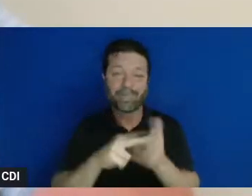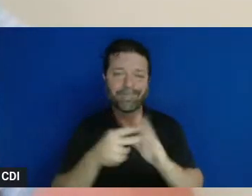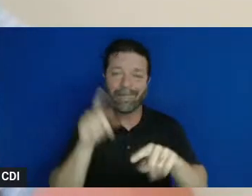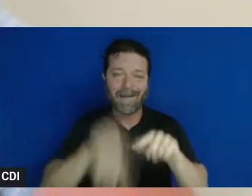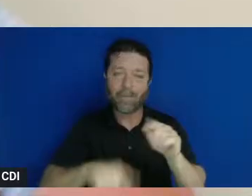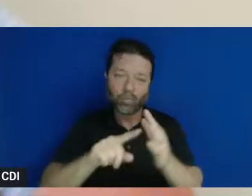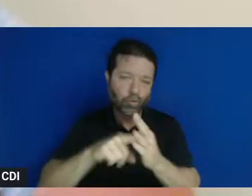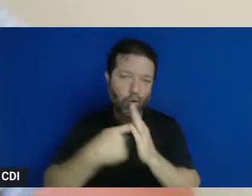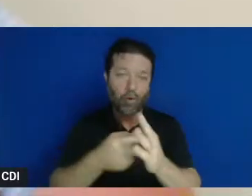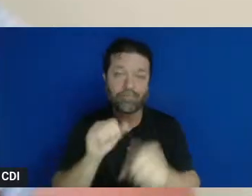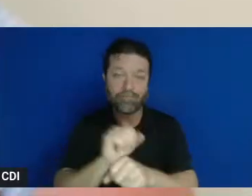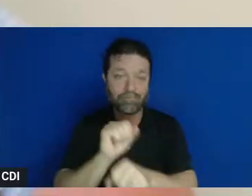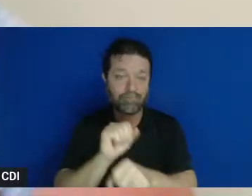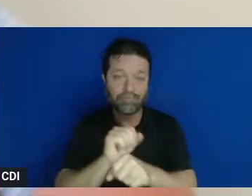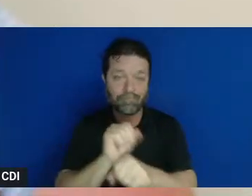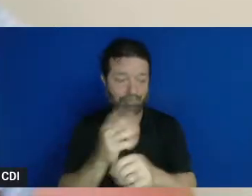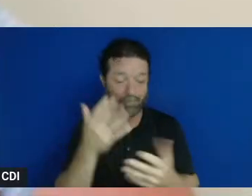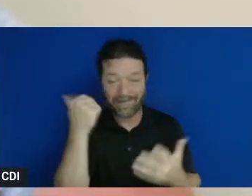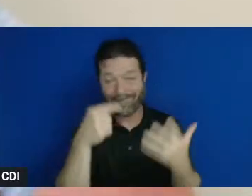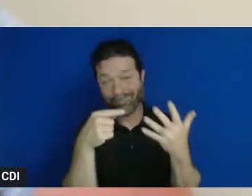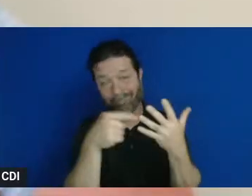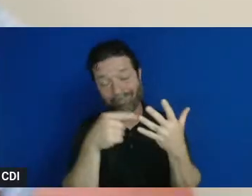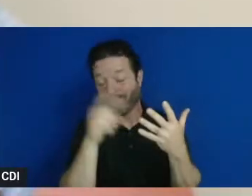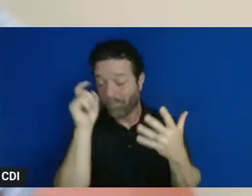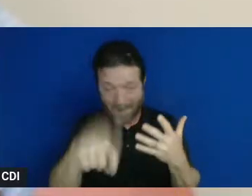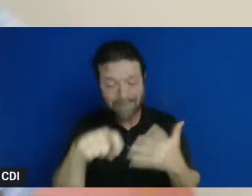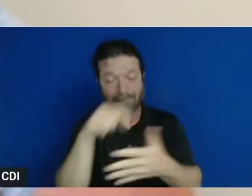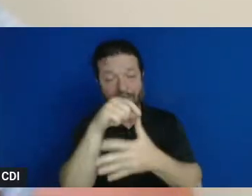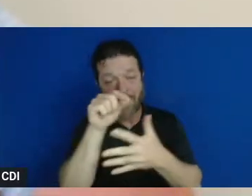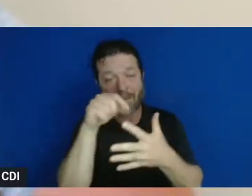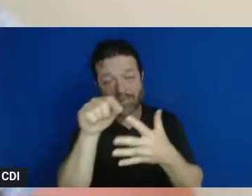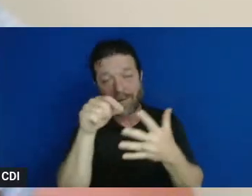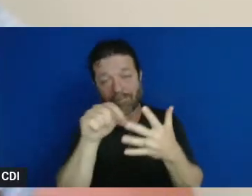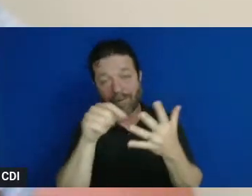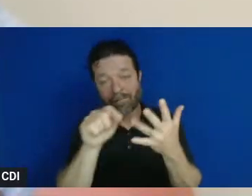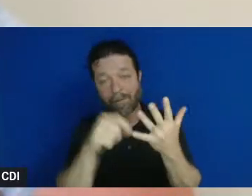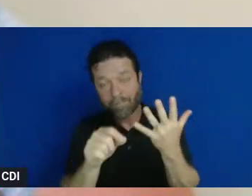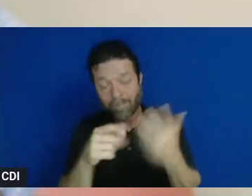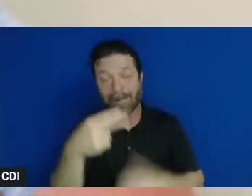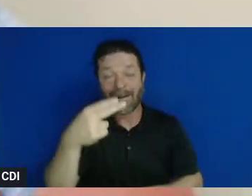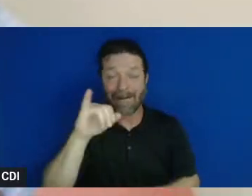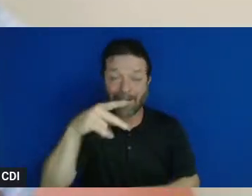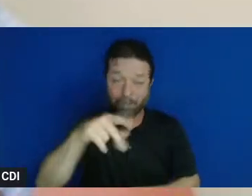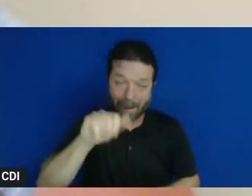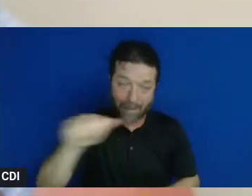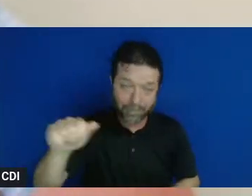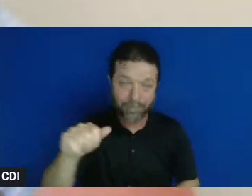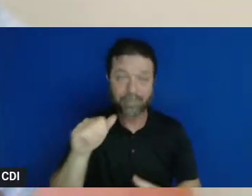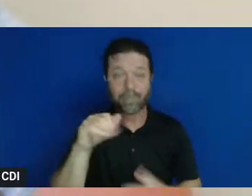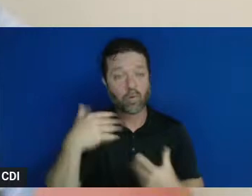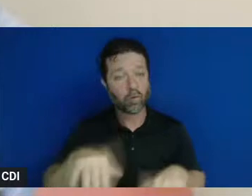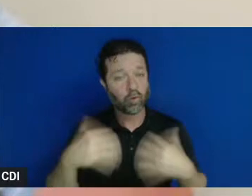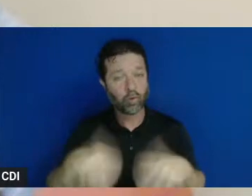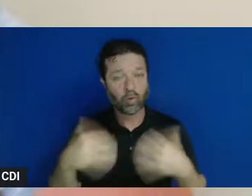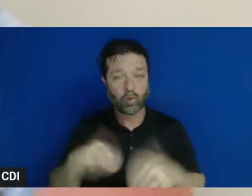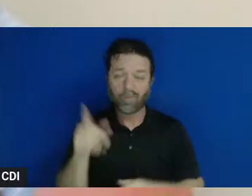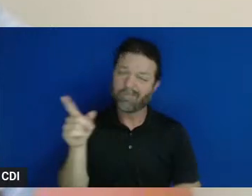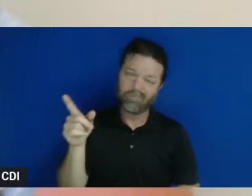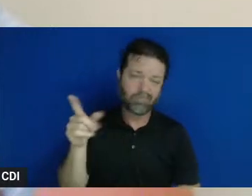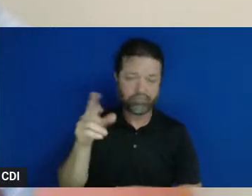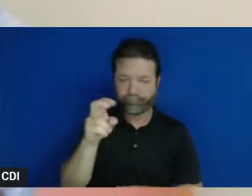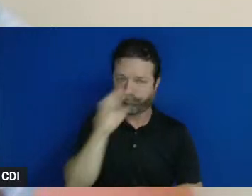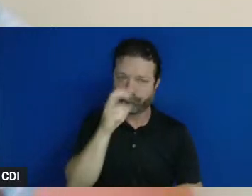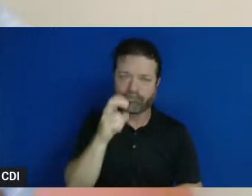be compliant with our policies, with HIPAA policies. It's just something that we can't move forward with. So that's why, it's important